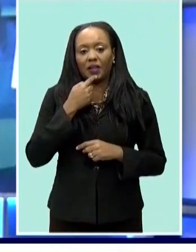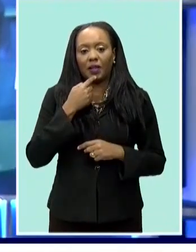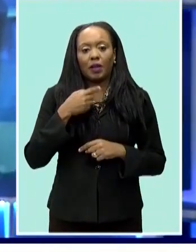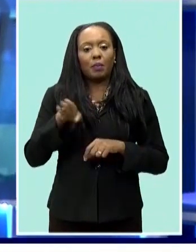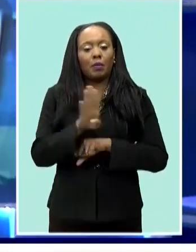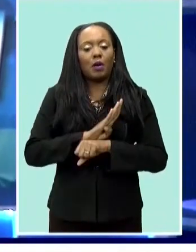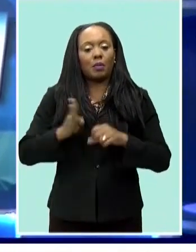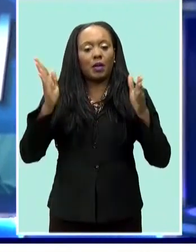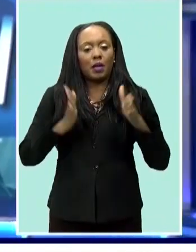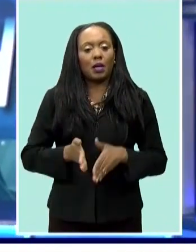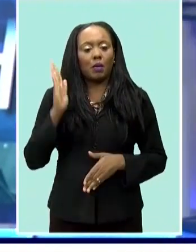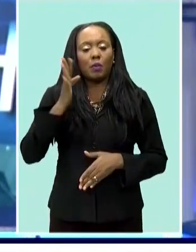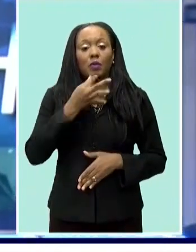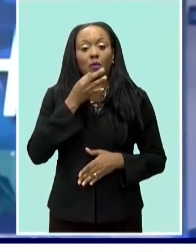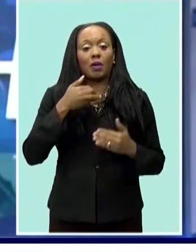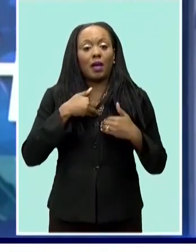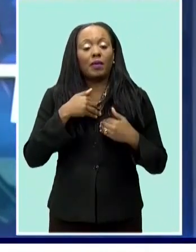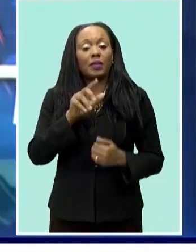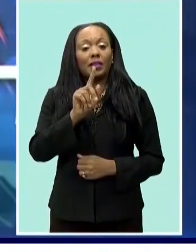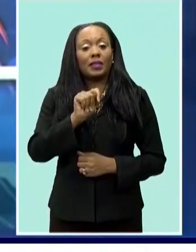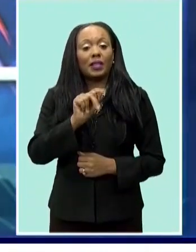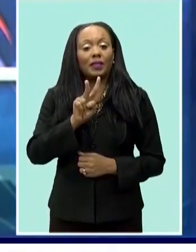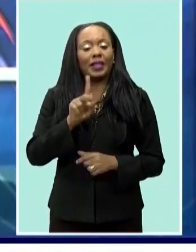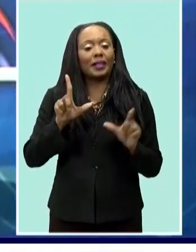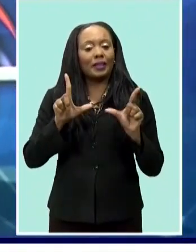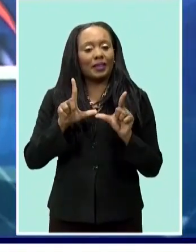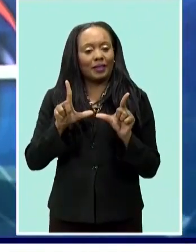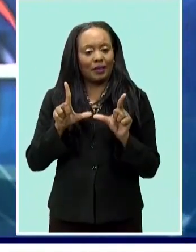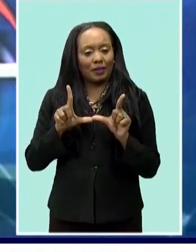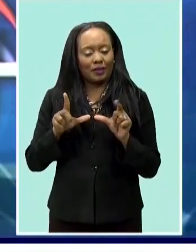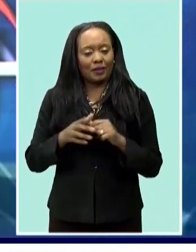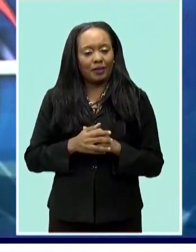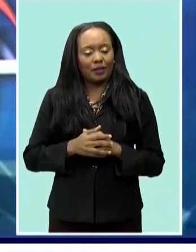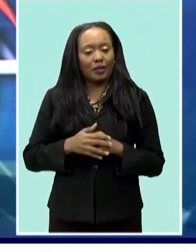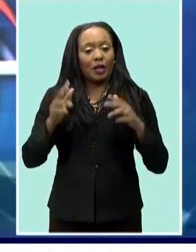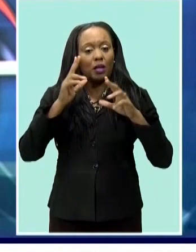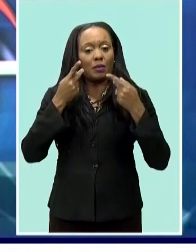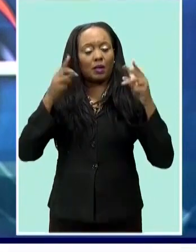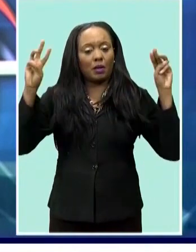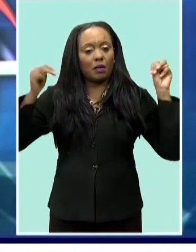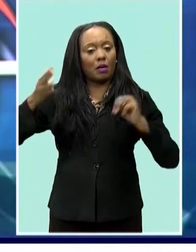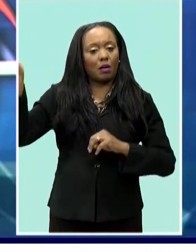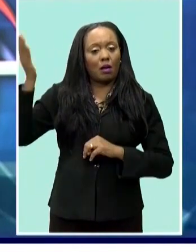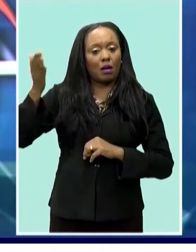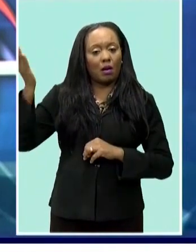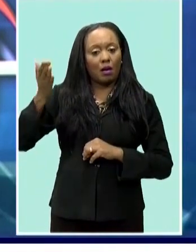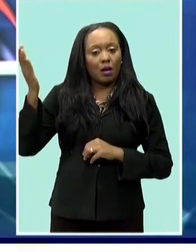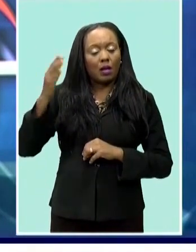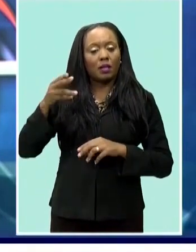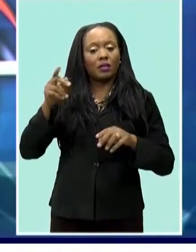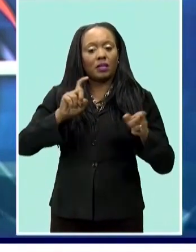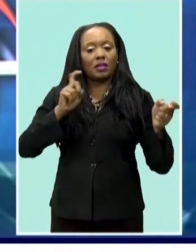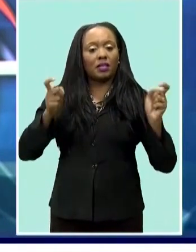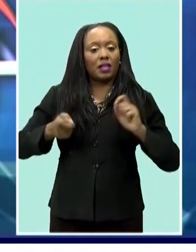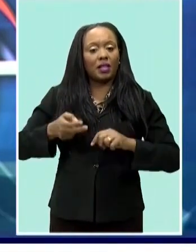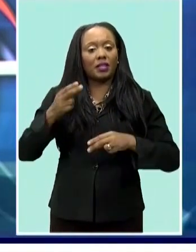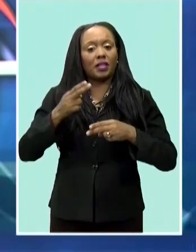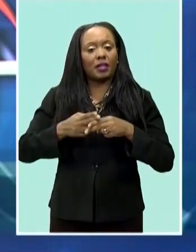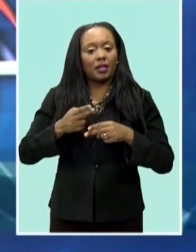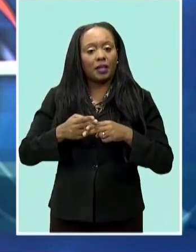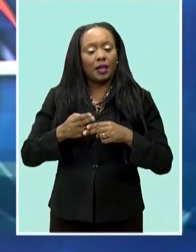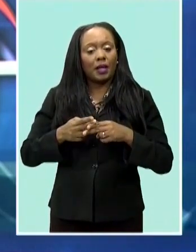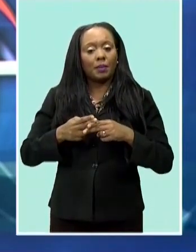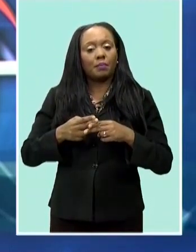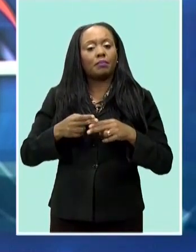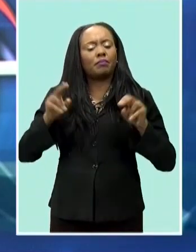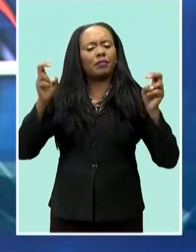soon have the opportunity to own television licenses. Ms. Motley was speaking at a ceremony to rename Nation House the Harold Hoyt and Fred